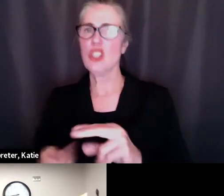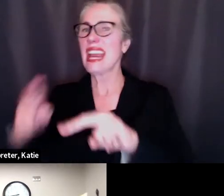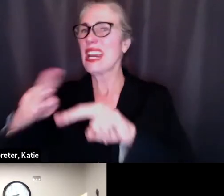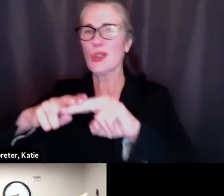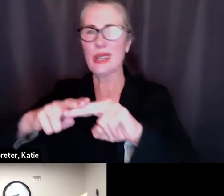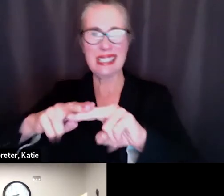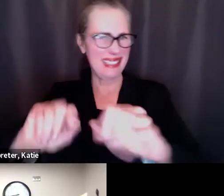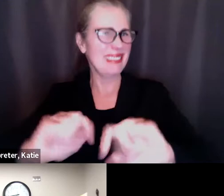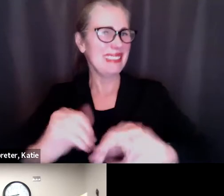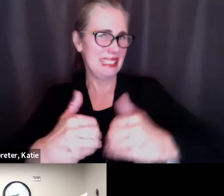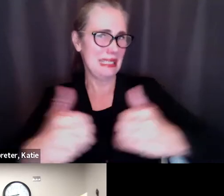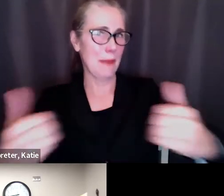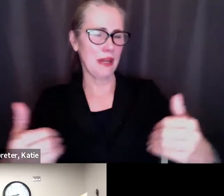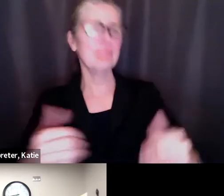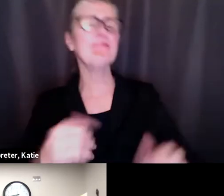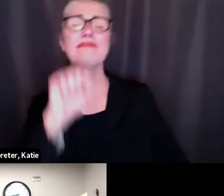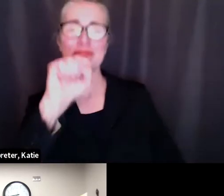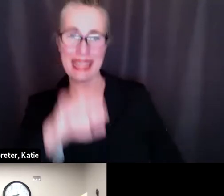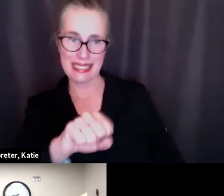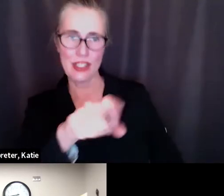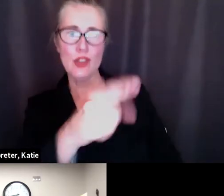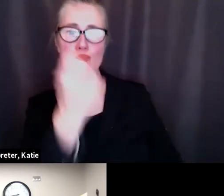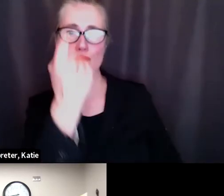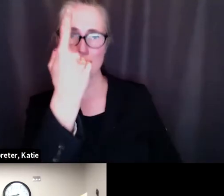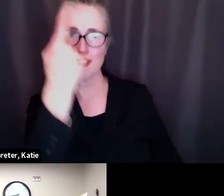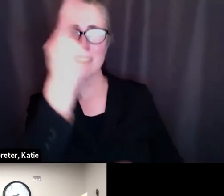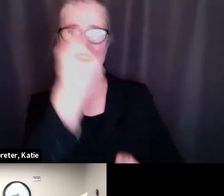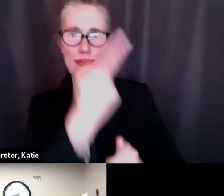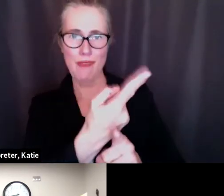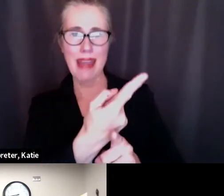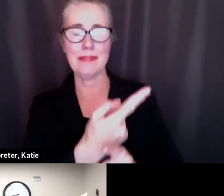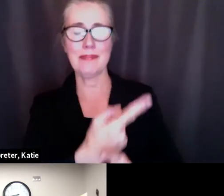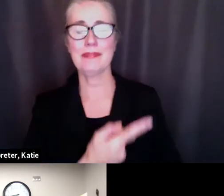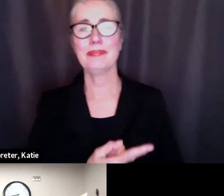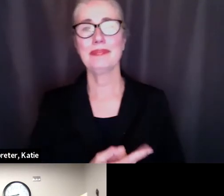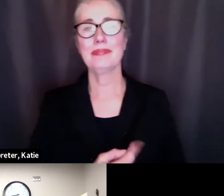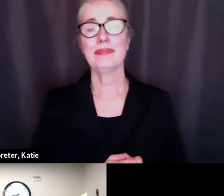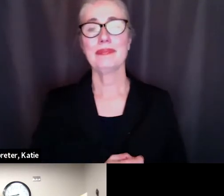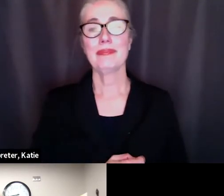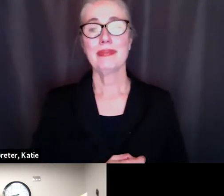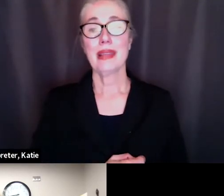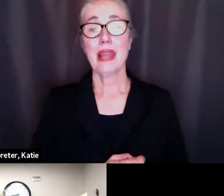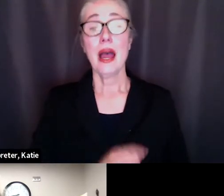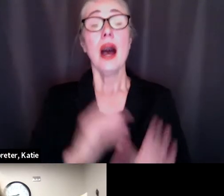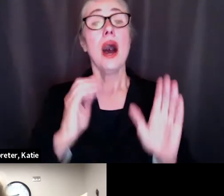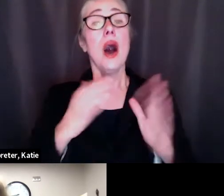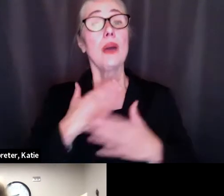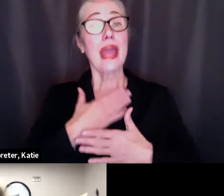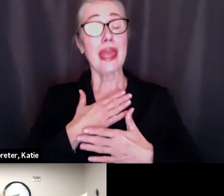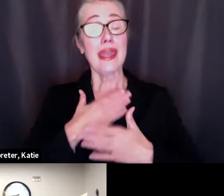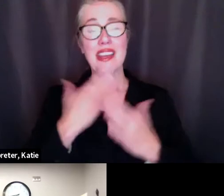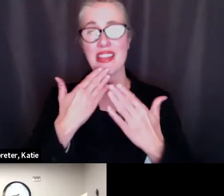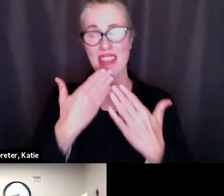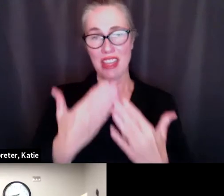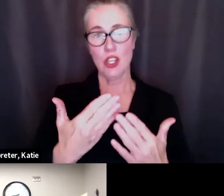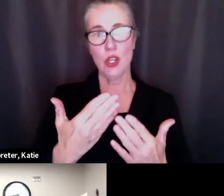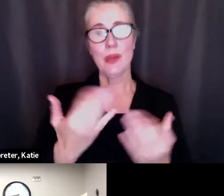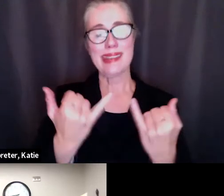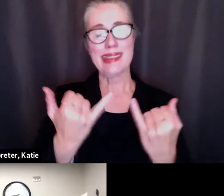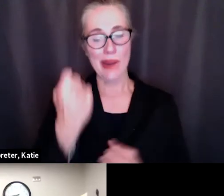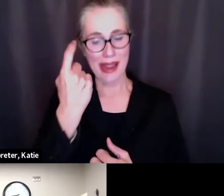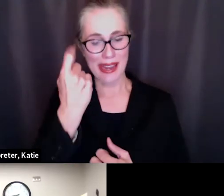okay thank you i appreciate that so having that clarification in my mind i i want to